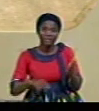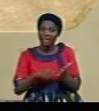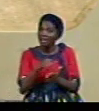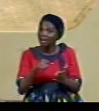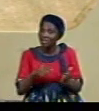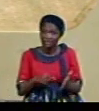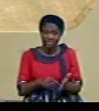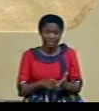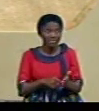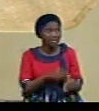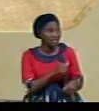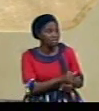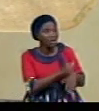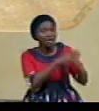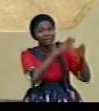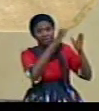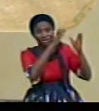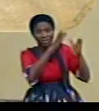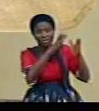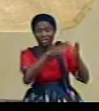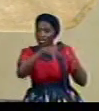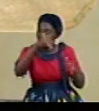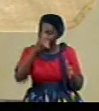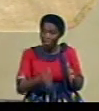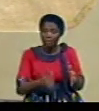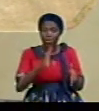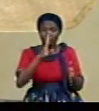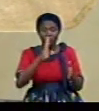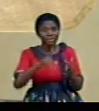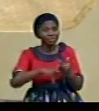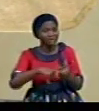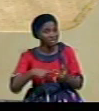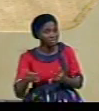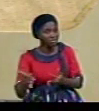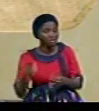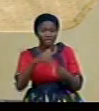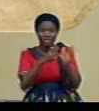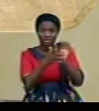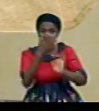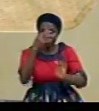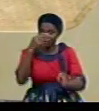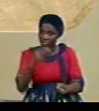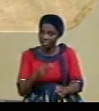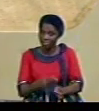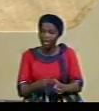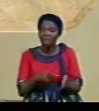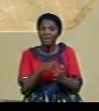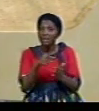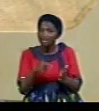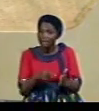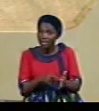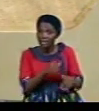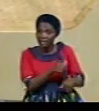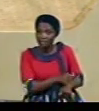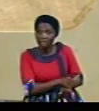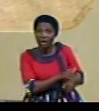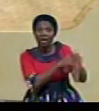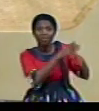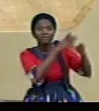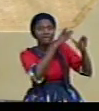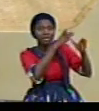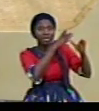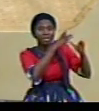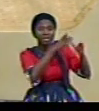Jesus name this mountain must be removing Jesus name this